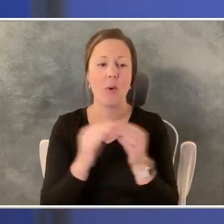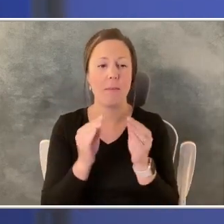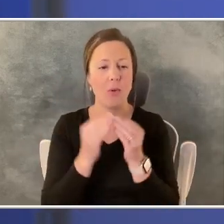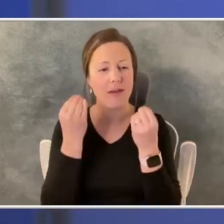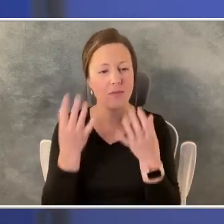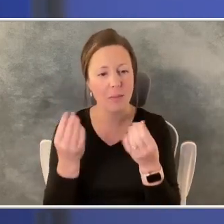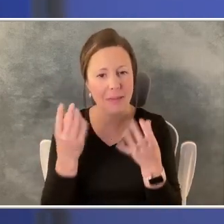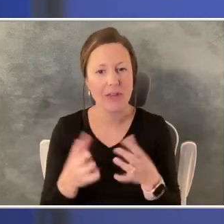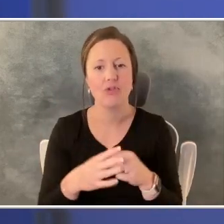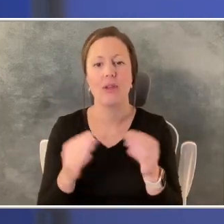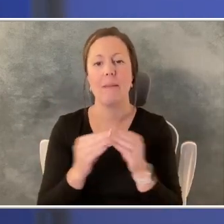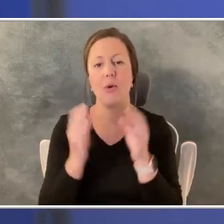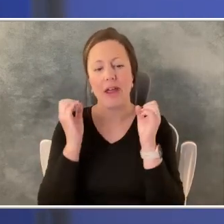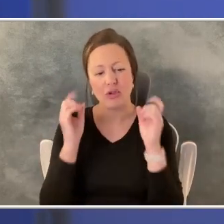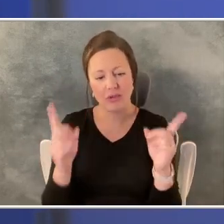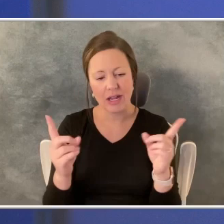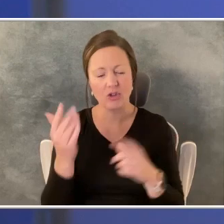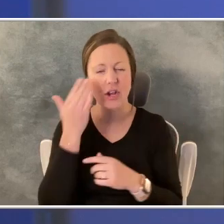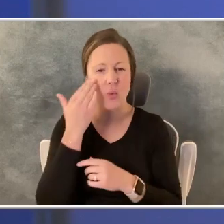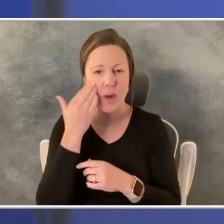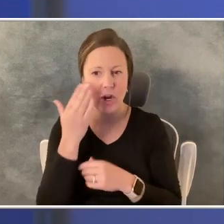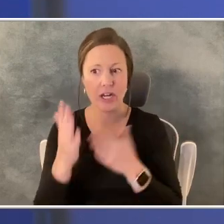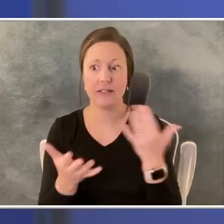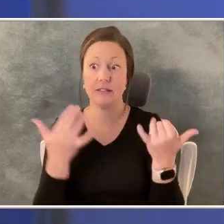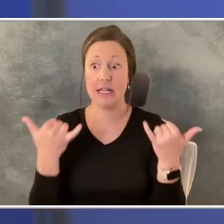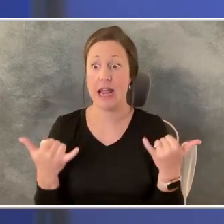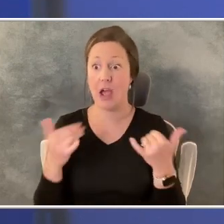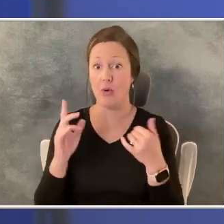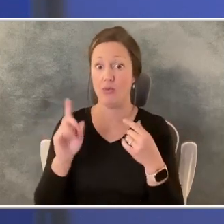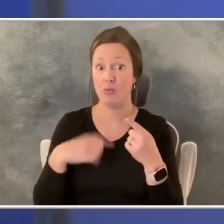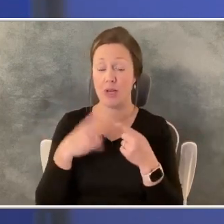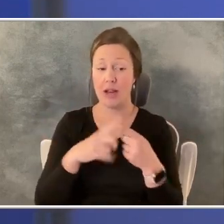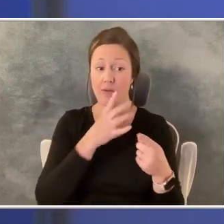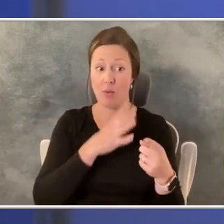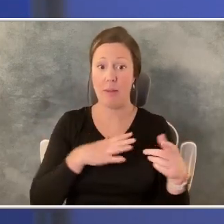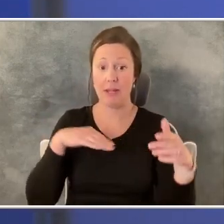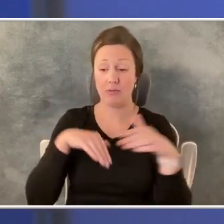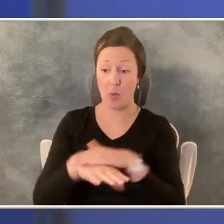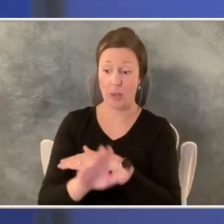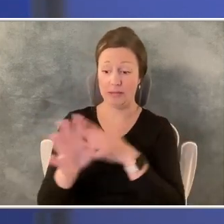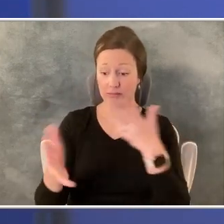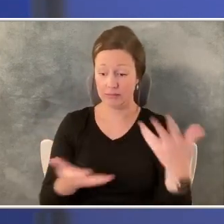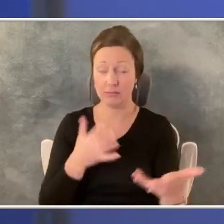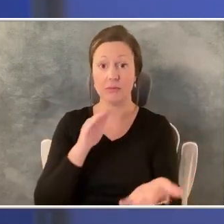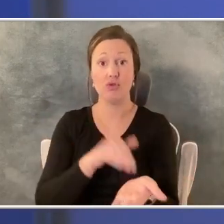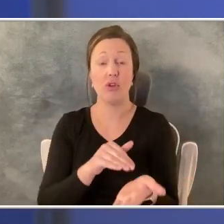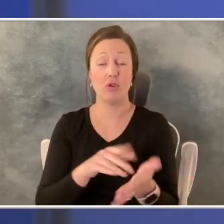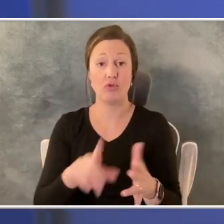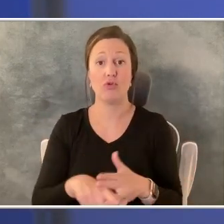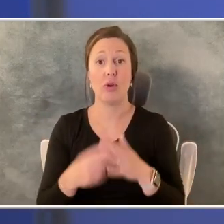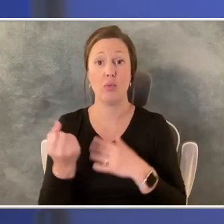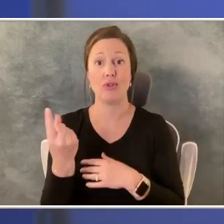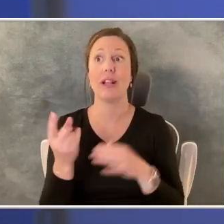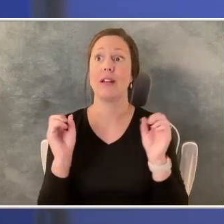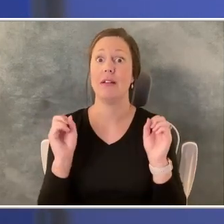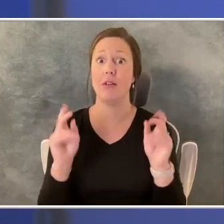Now, like the first line of women going into the ED, these emergency doctors are starting to understand that, okay, we've ruled out heart attack and these other serious